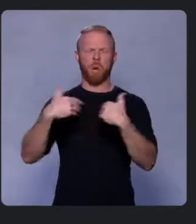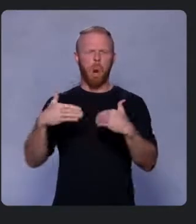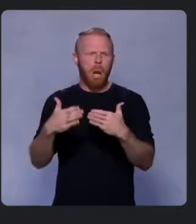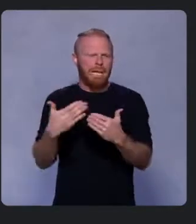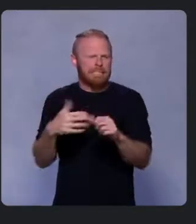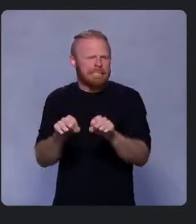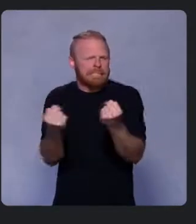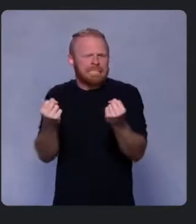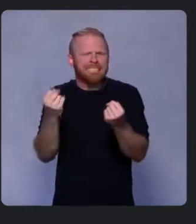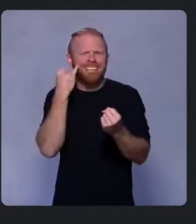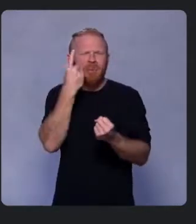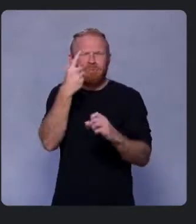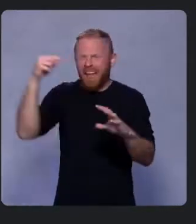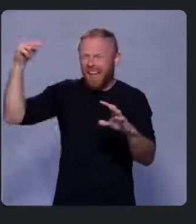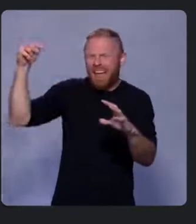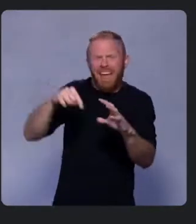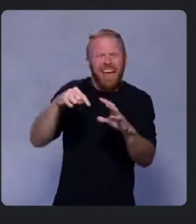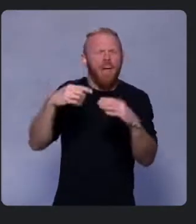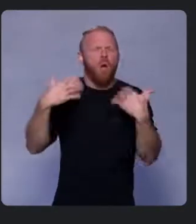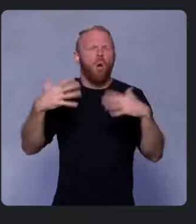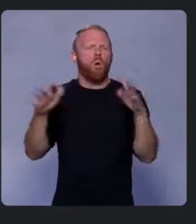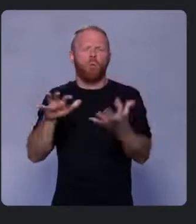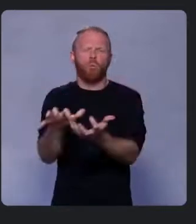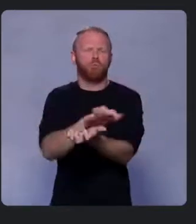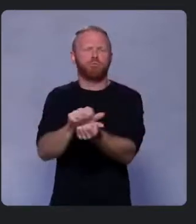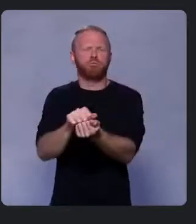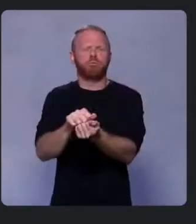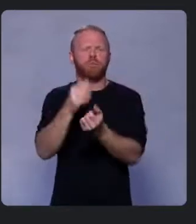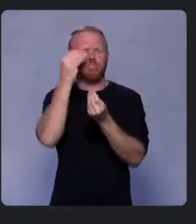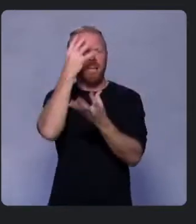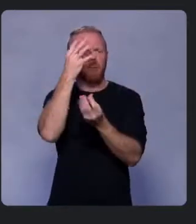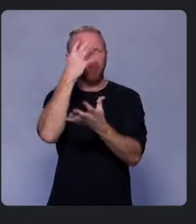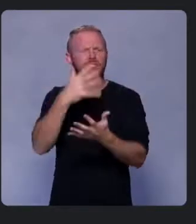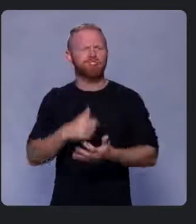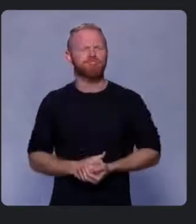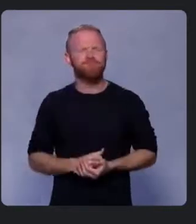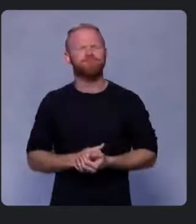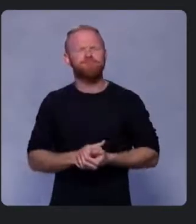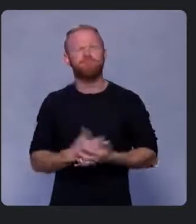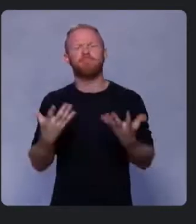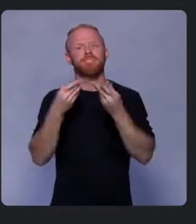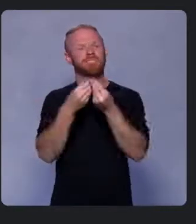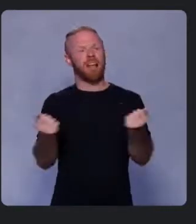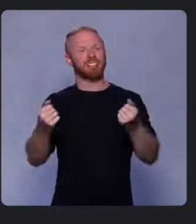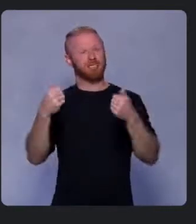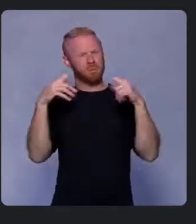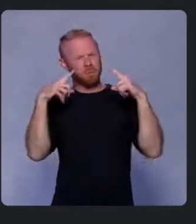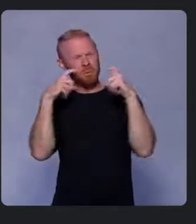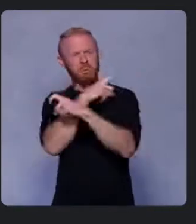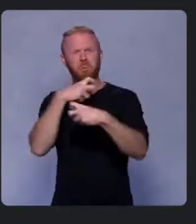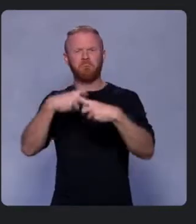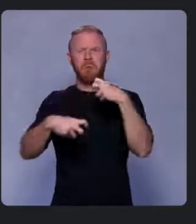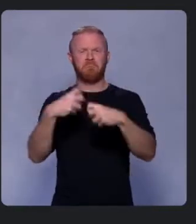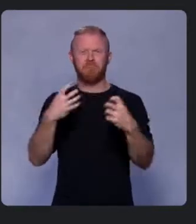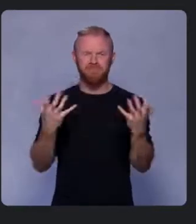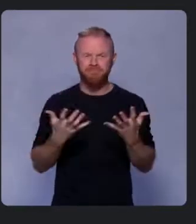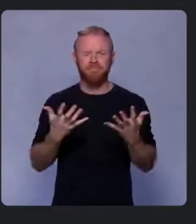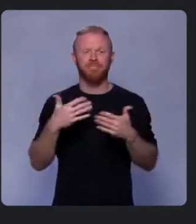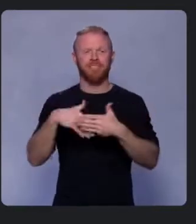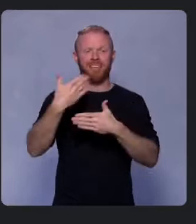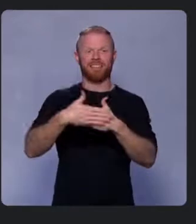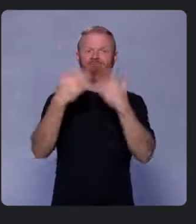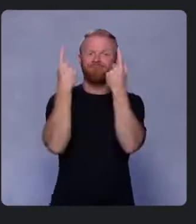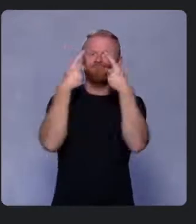cosmic rays from outer space can destroy quantum information. To solve more complex problems, our next